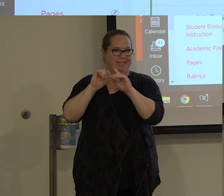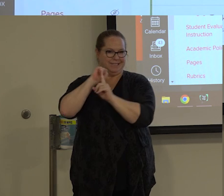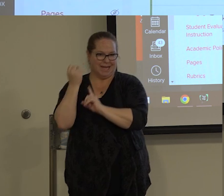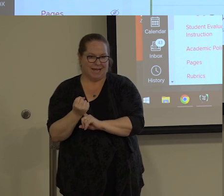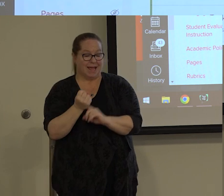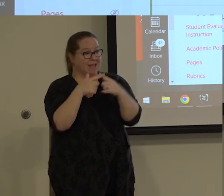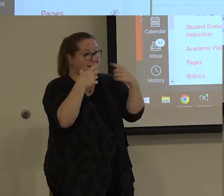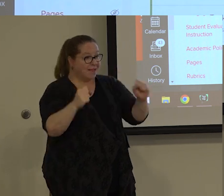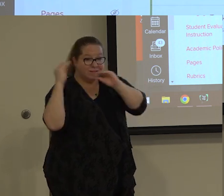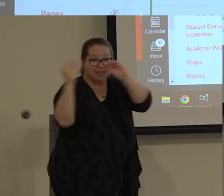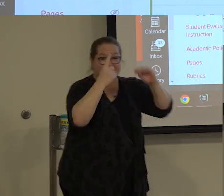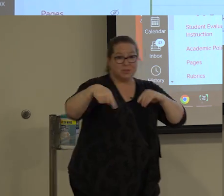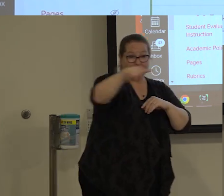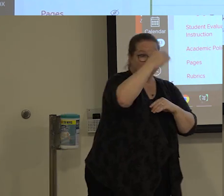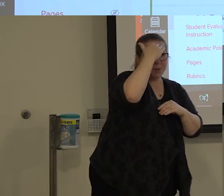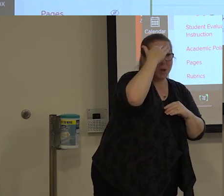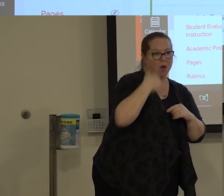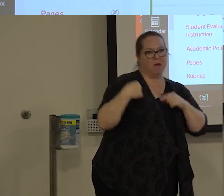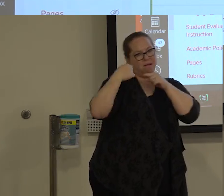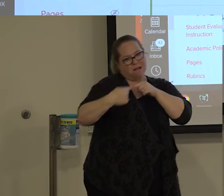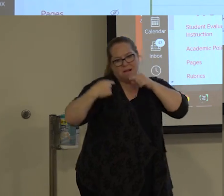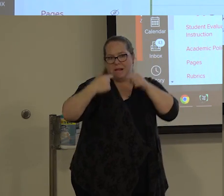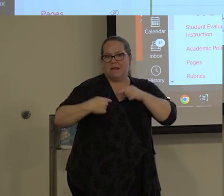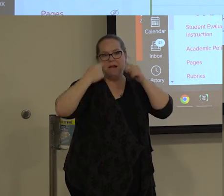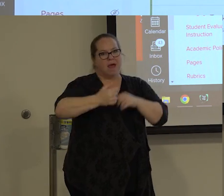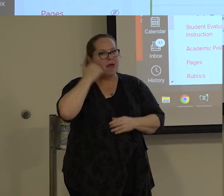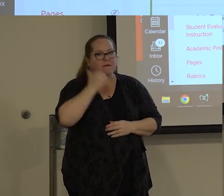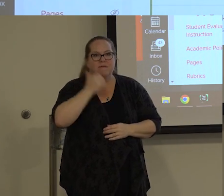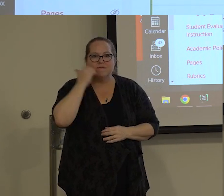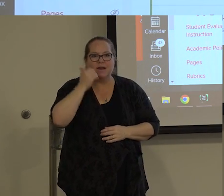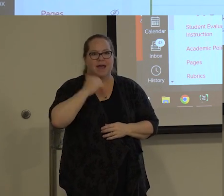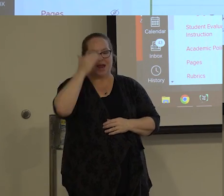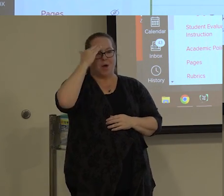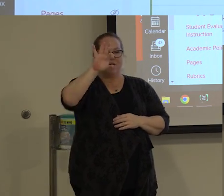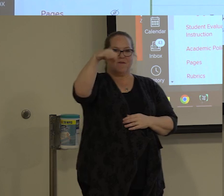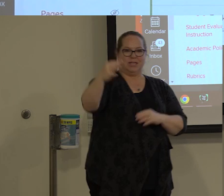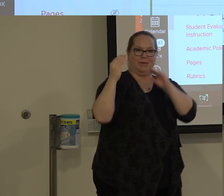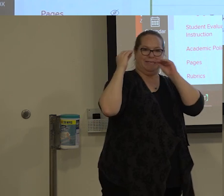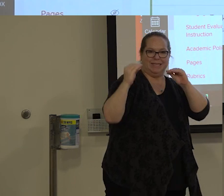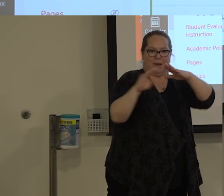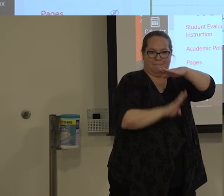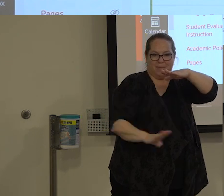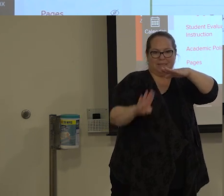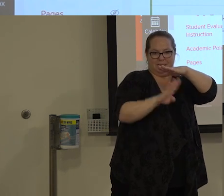instructors at the university level, right, we fight against this reality every single day, right? I know in French, we teach at the basic